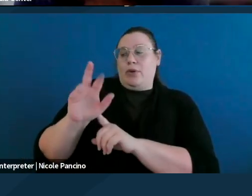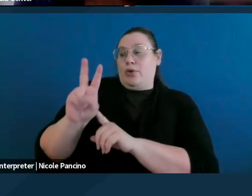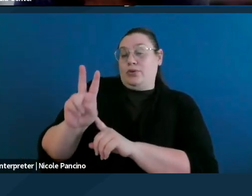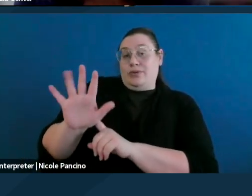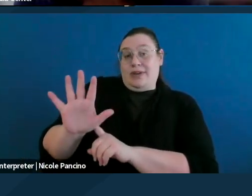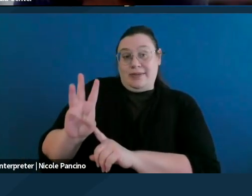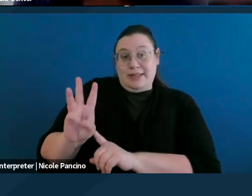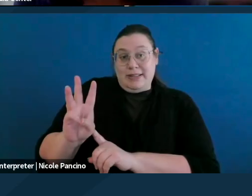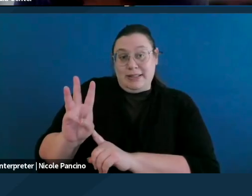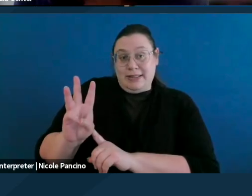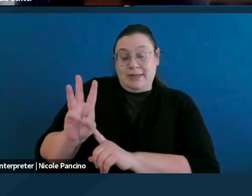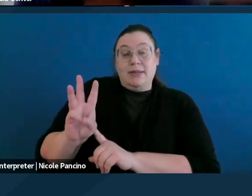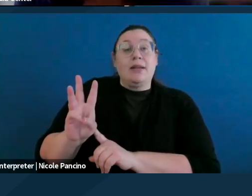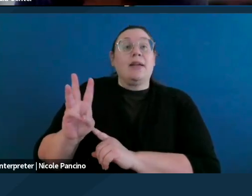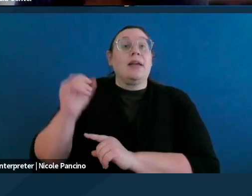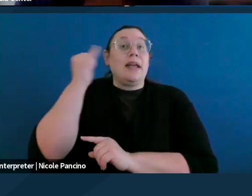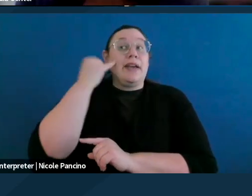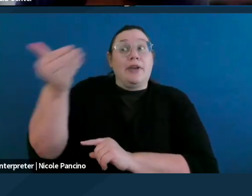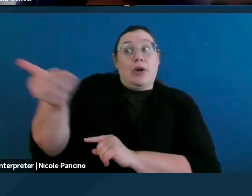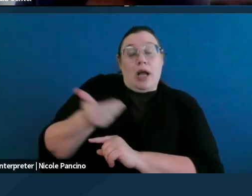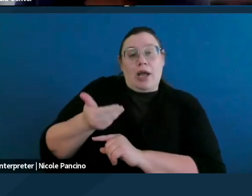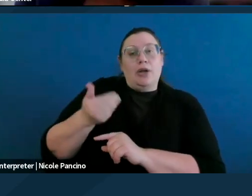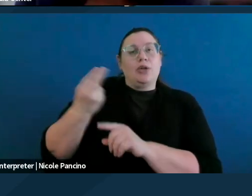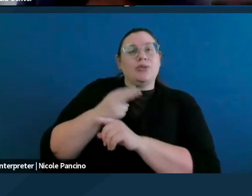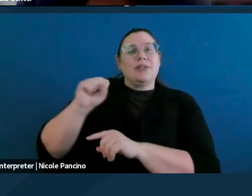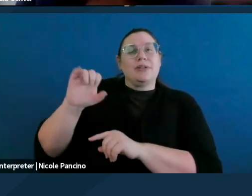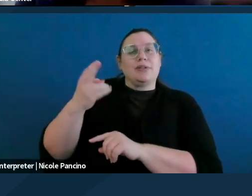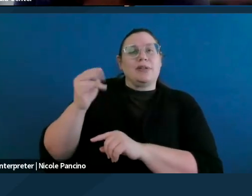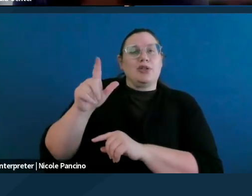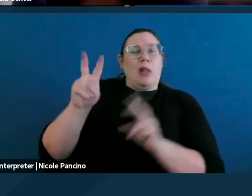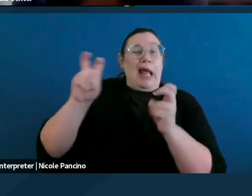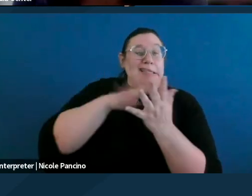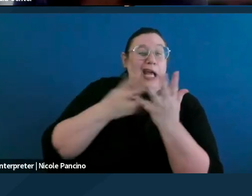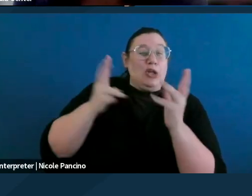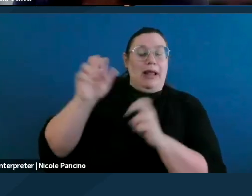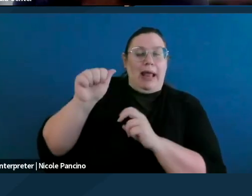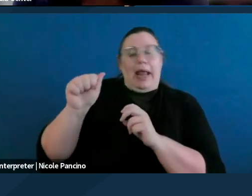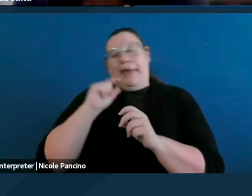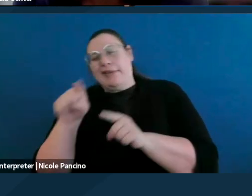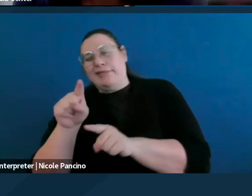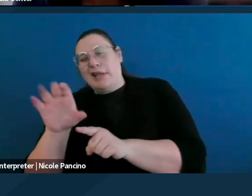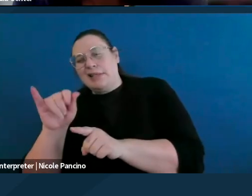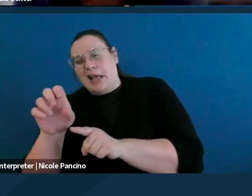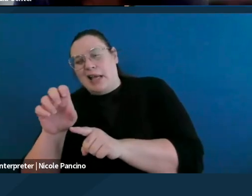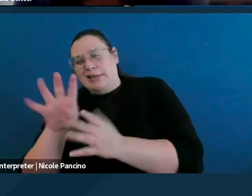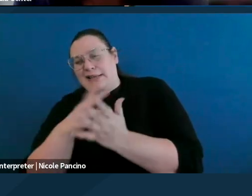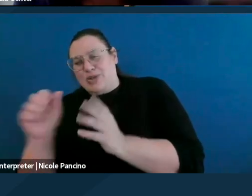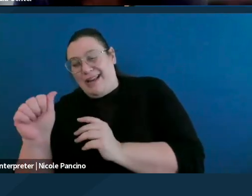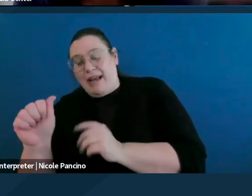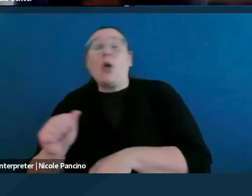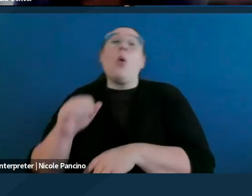256 if you are hired under Schedule A, and so then there's a citation for Schedule A, or if you are